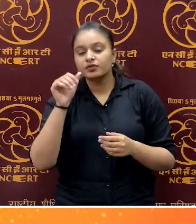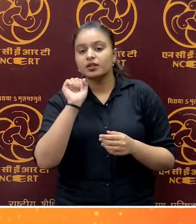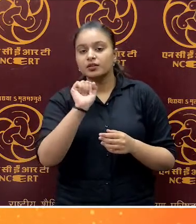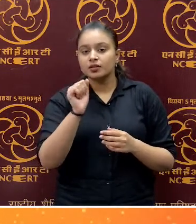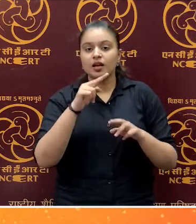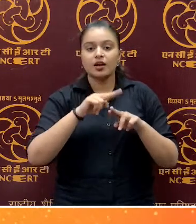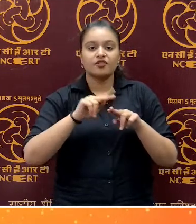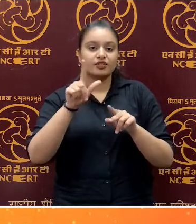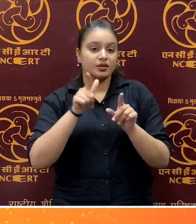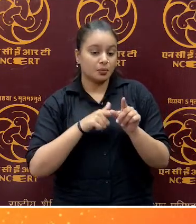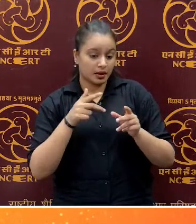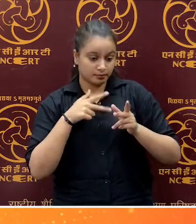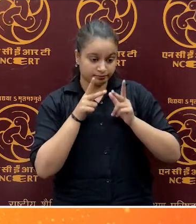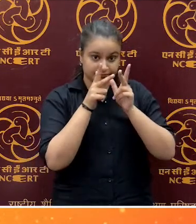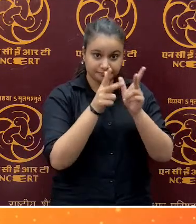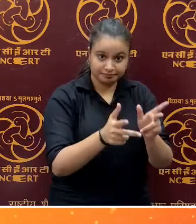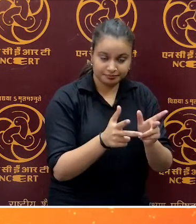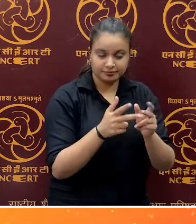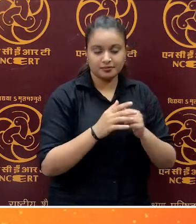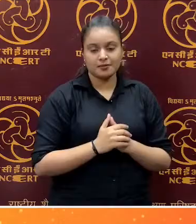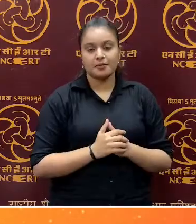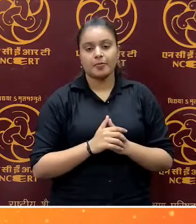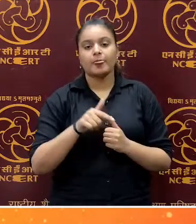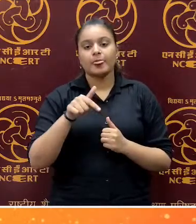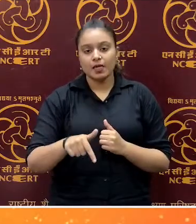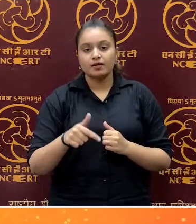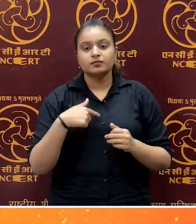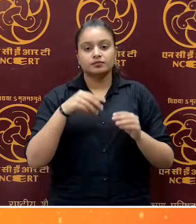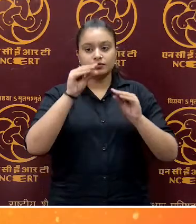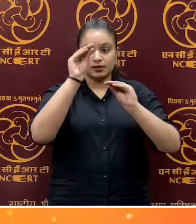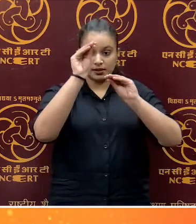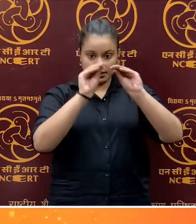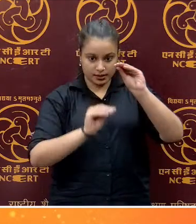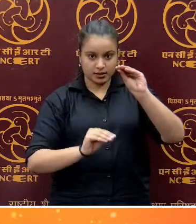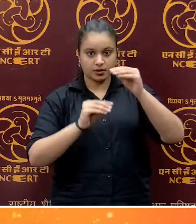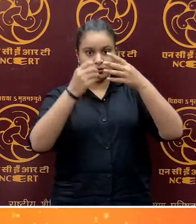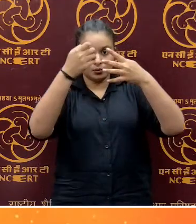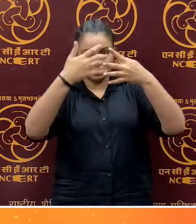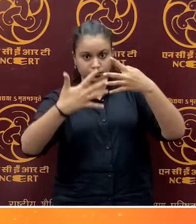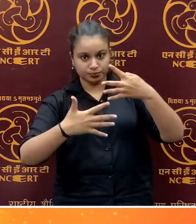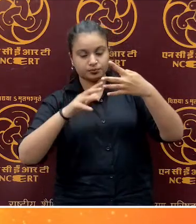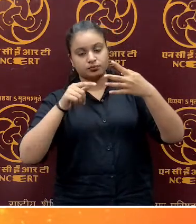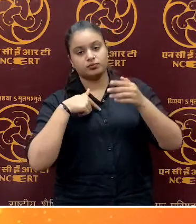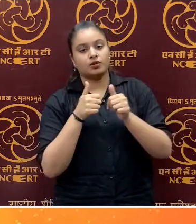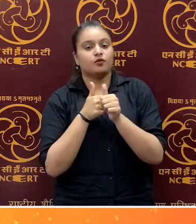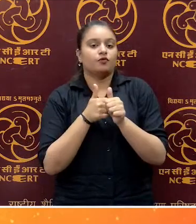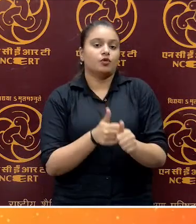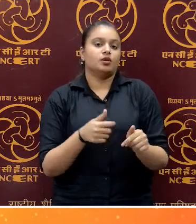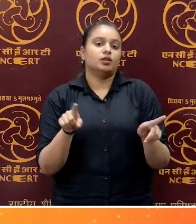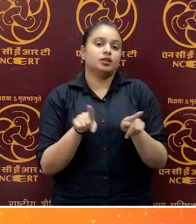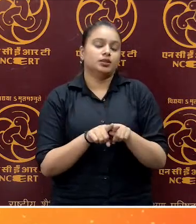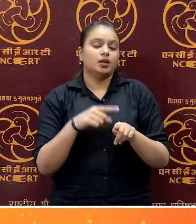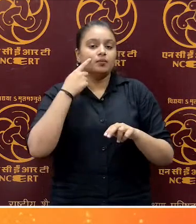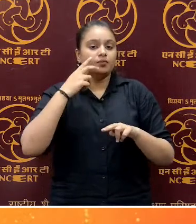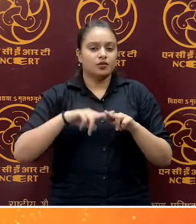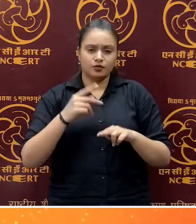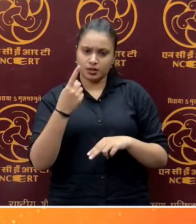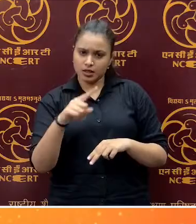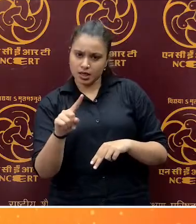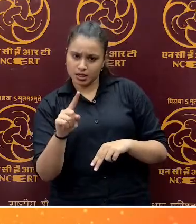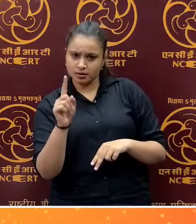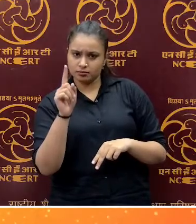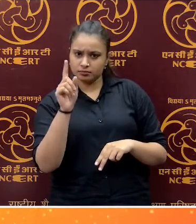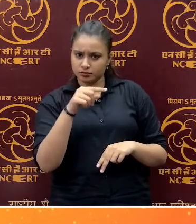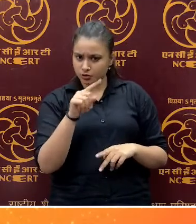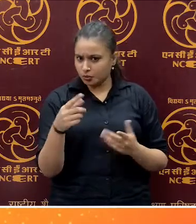a fly. Yeah. Right. So this is the sequence that we are going to follow, and let's see whether we were correct, Harpreet, since we did